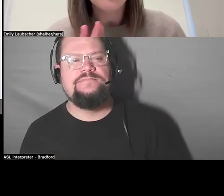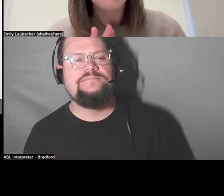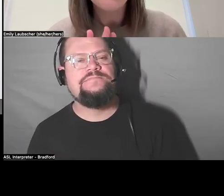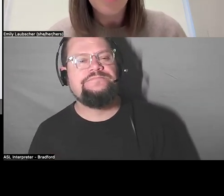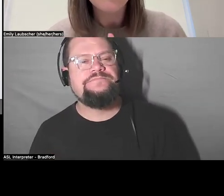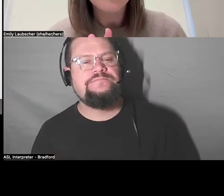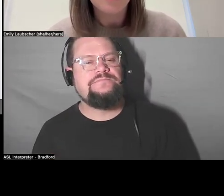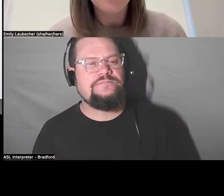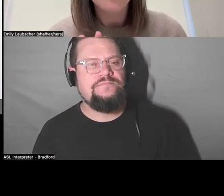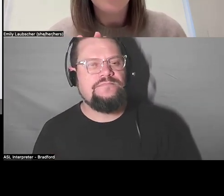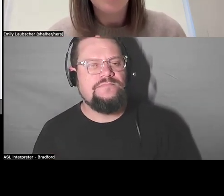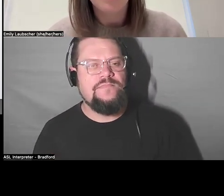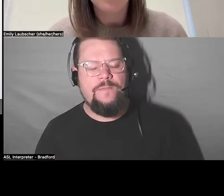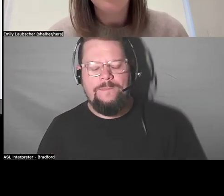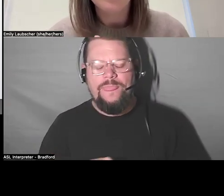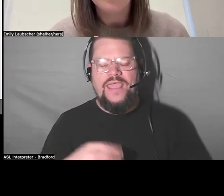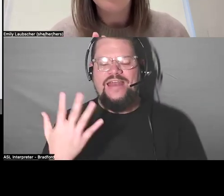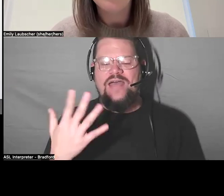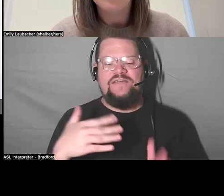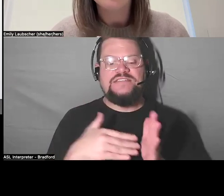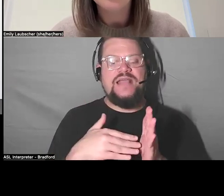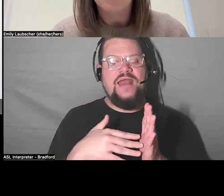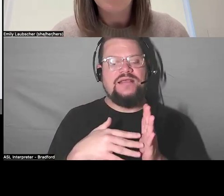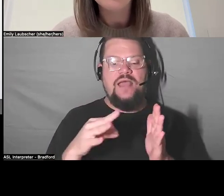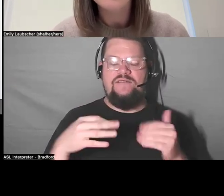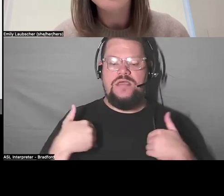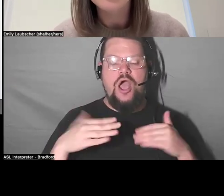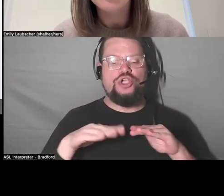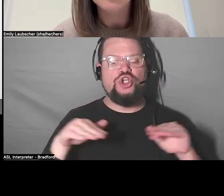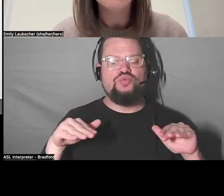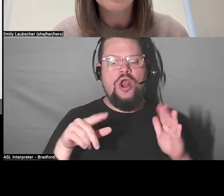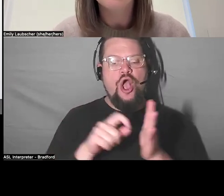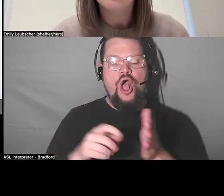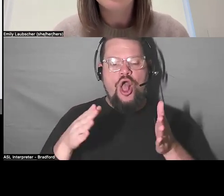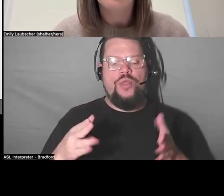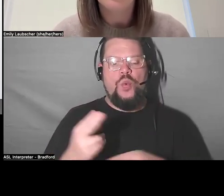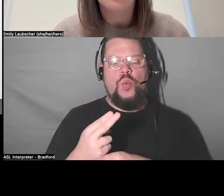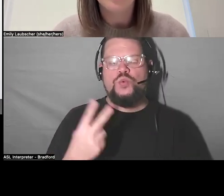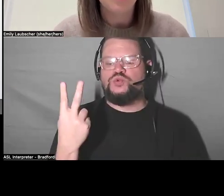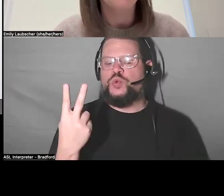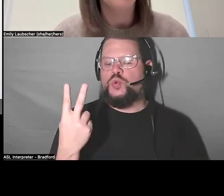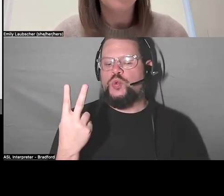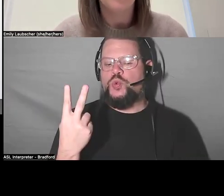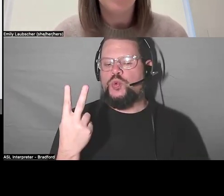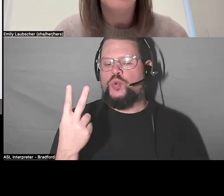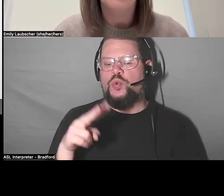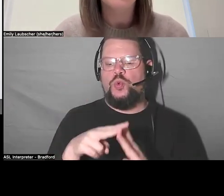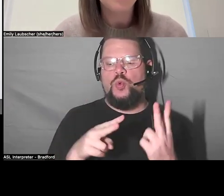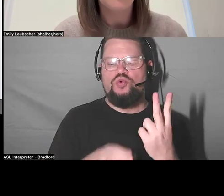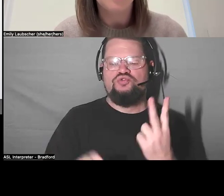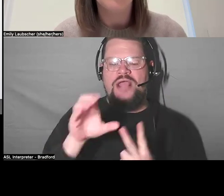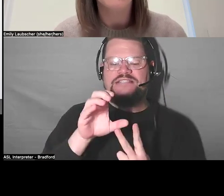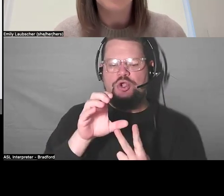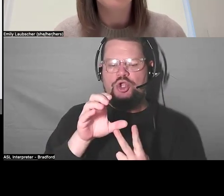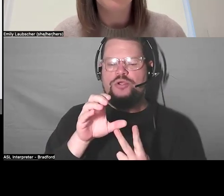So, in the 5 studies of young children that I reviewed, the authors used 2 main criteria to determine which words from their